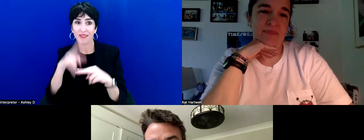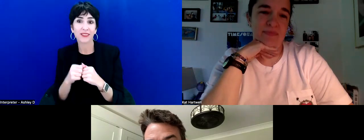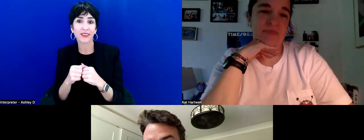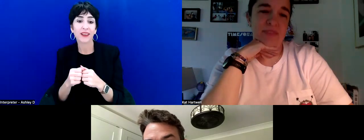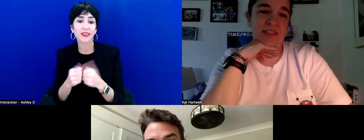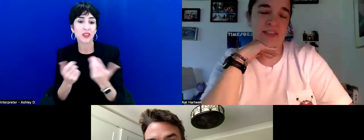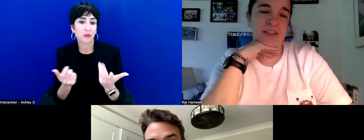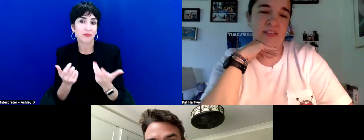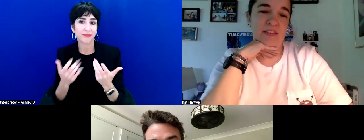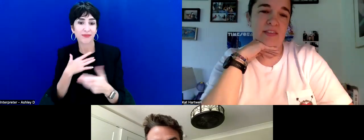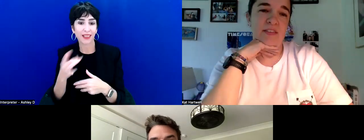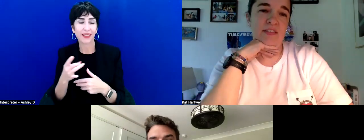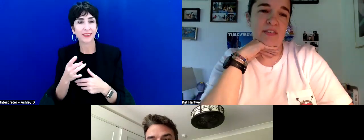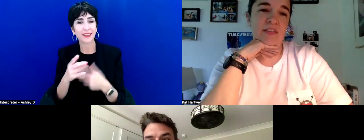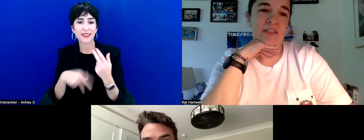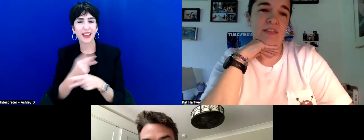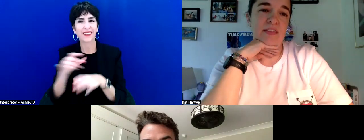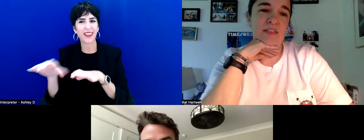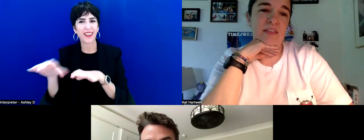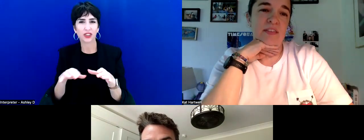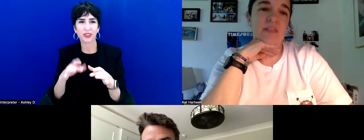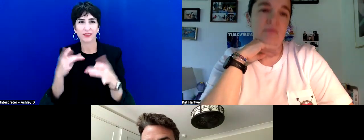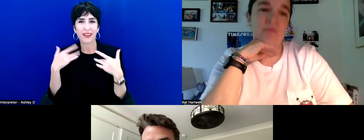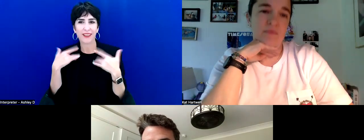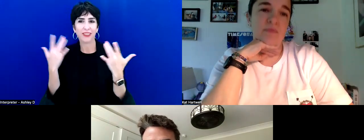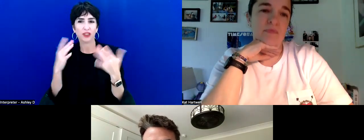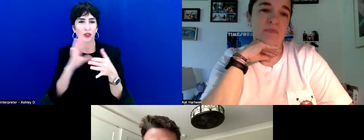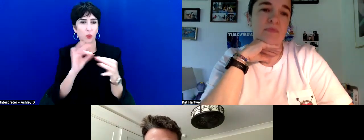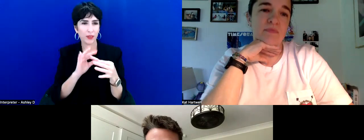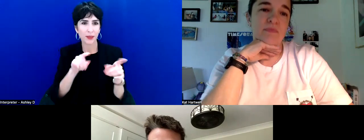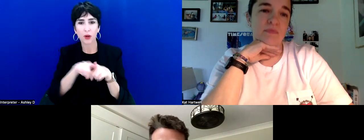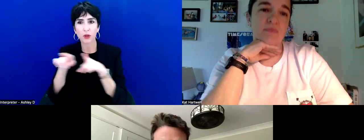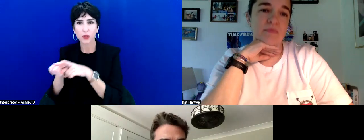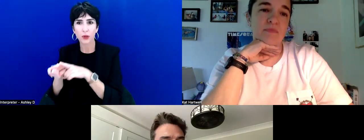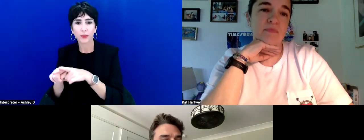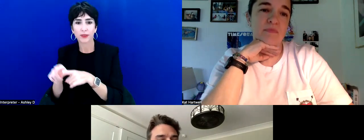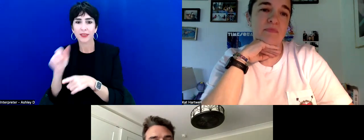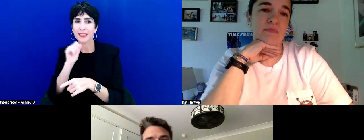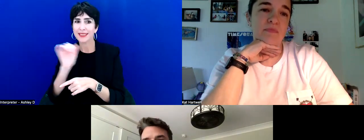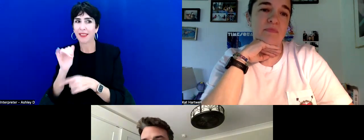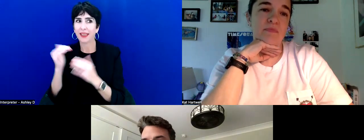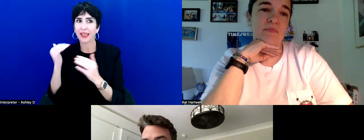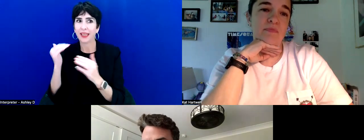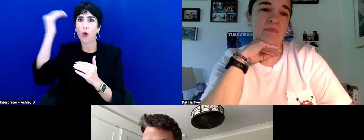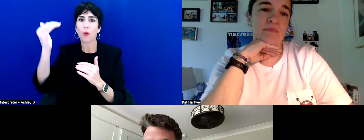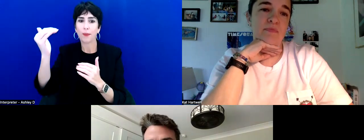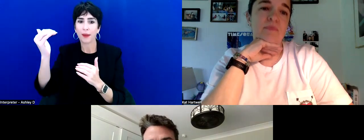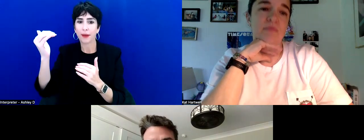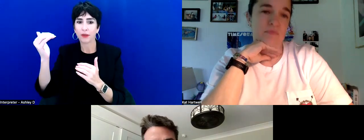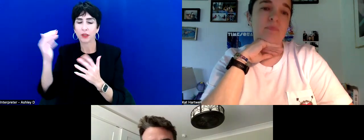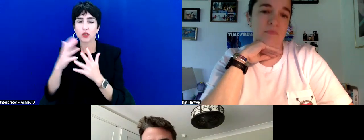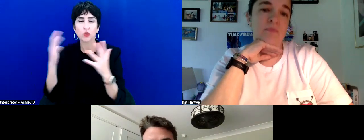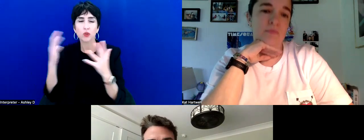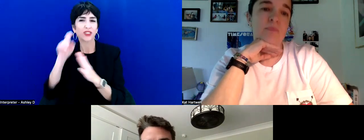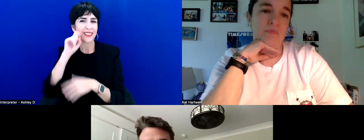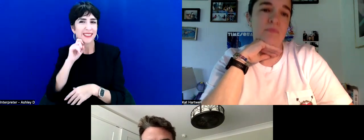And so I like that those are like kind of action adventure stories, but then there's not like an overwhelming amount of,